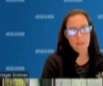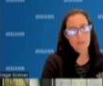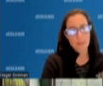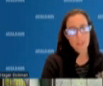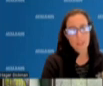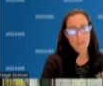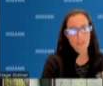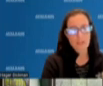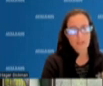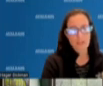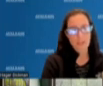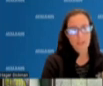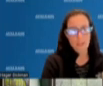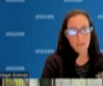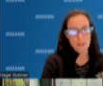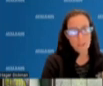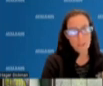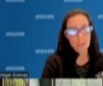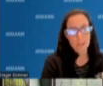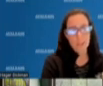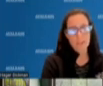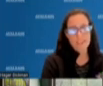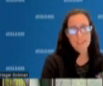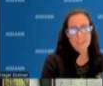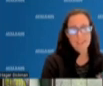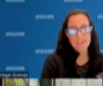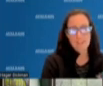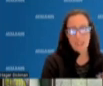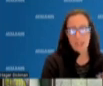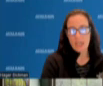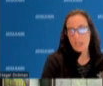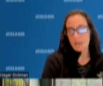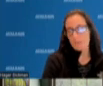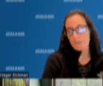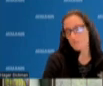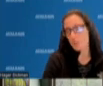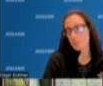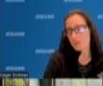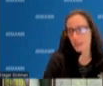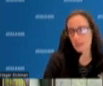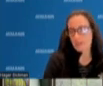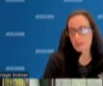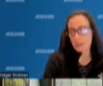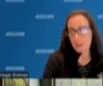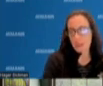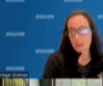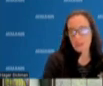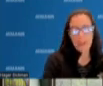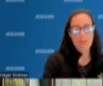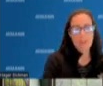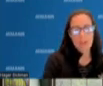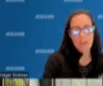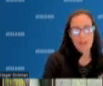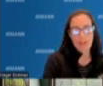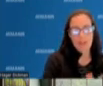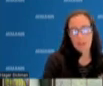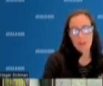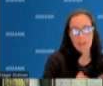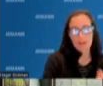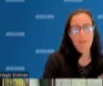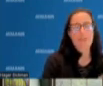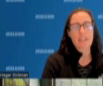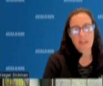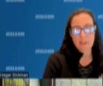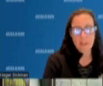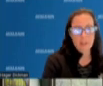has on consumers, I think is also a really good opportunity. I think, not everybody, even at the,